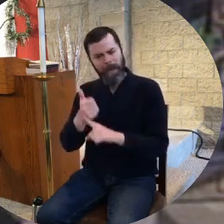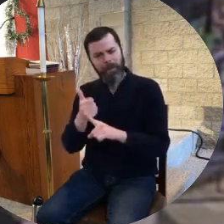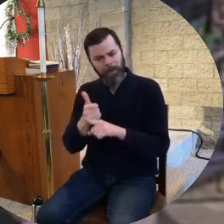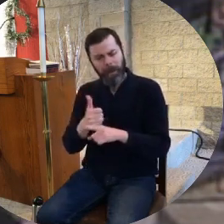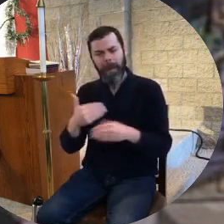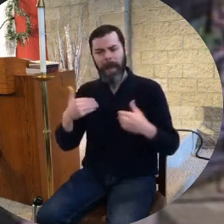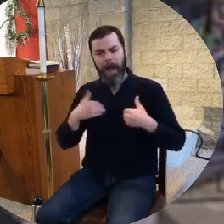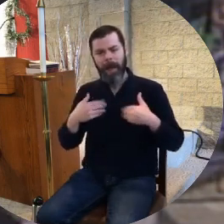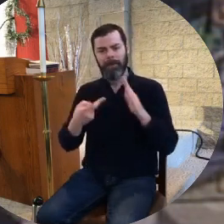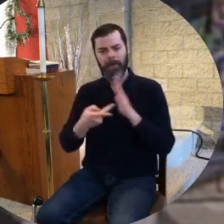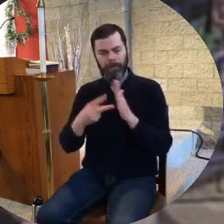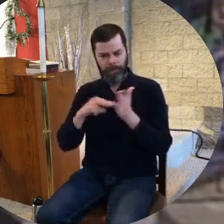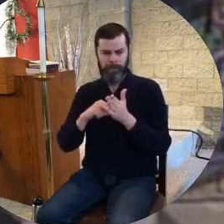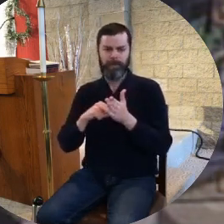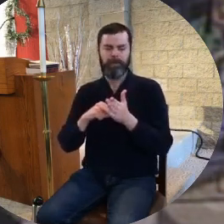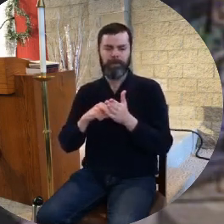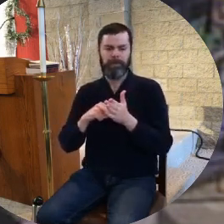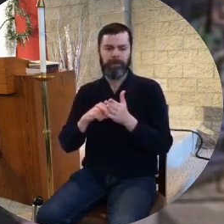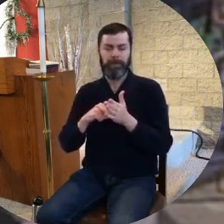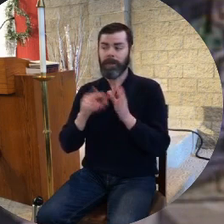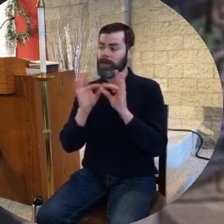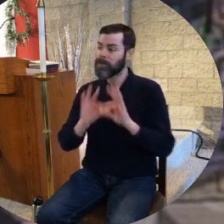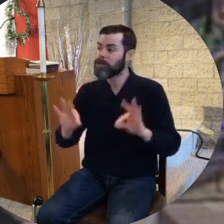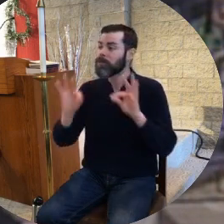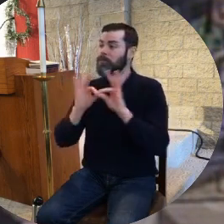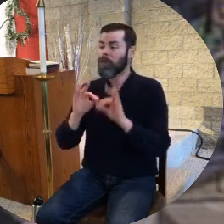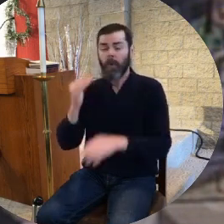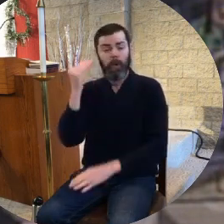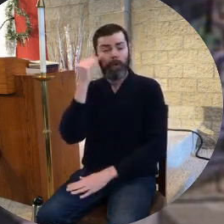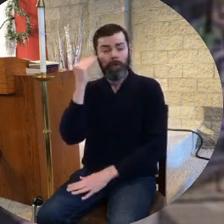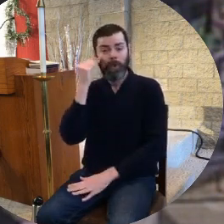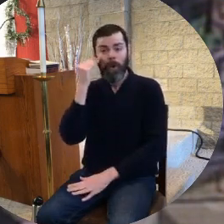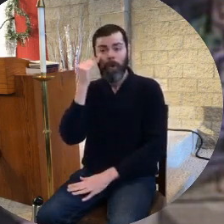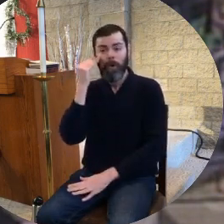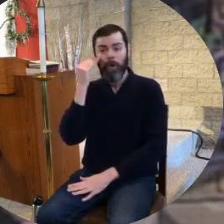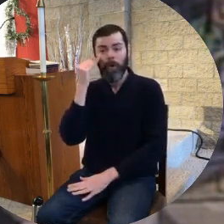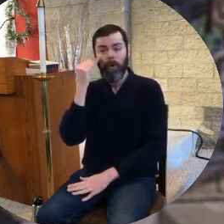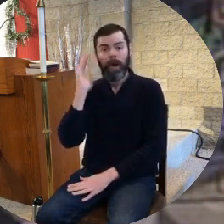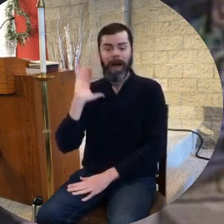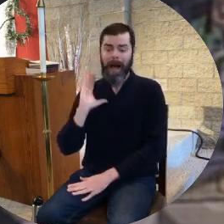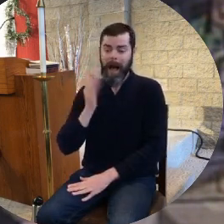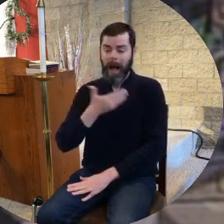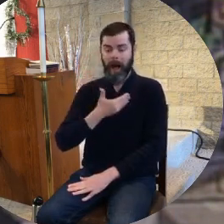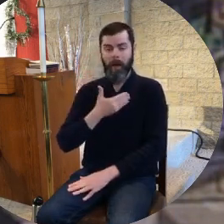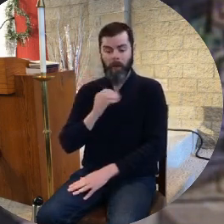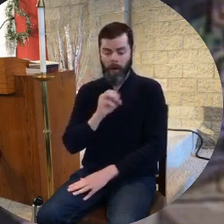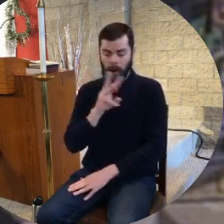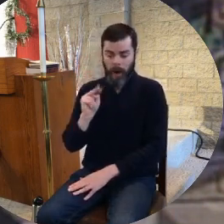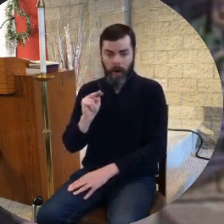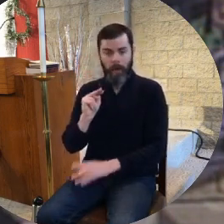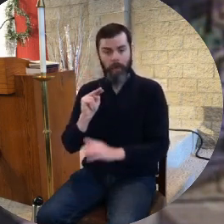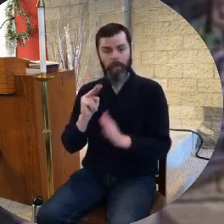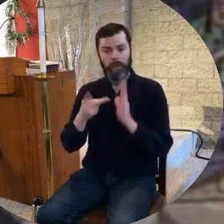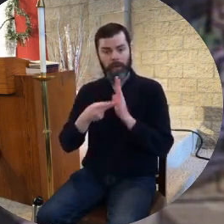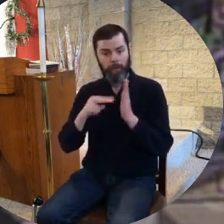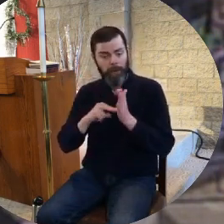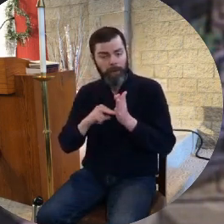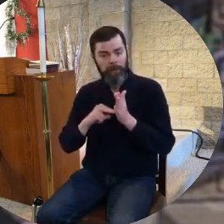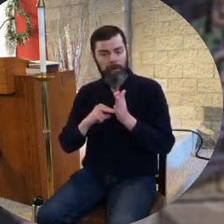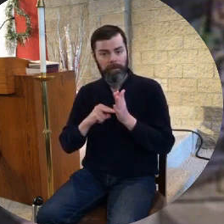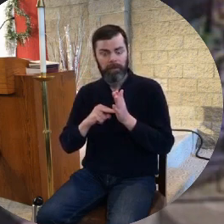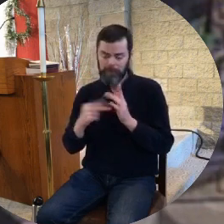important for us to know. It's important for us to know our purpose. If we know our purpose,